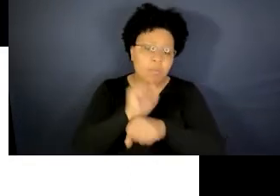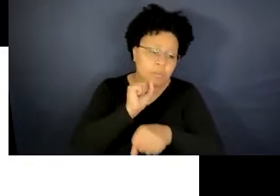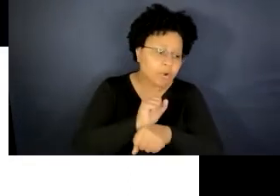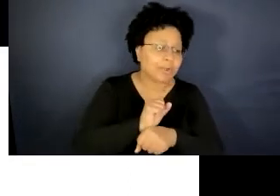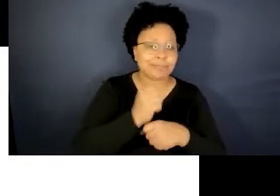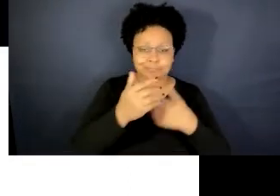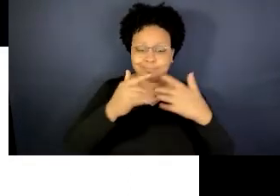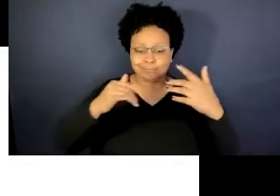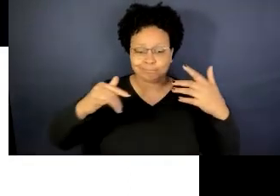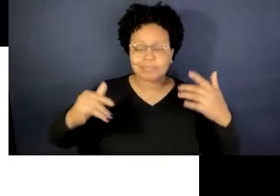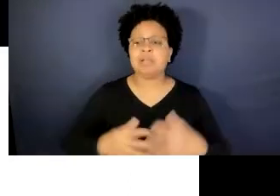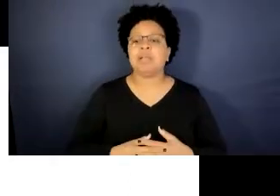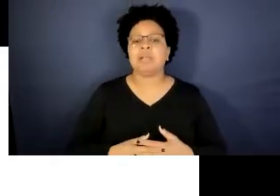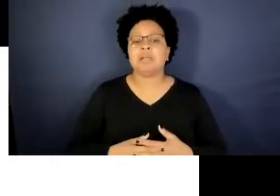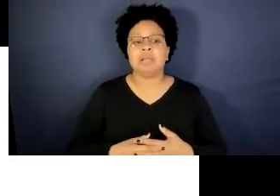stuff.